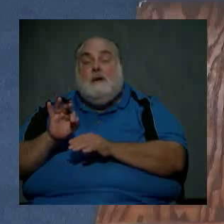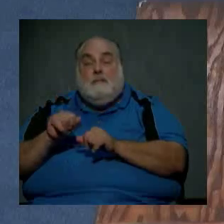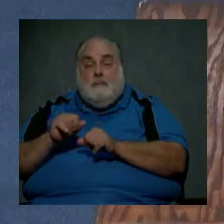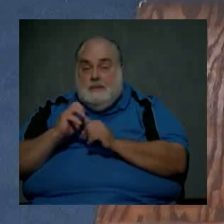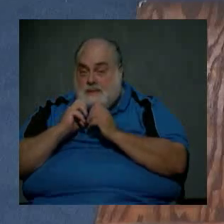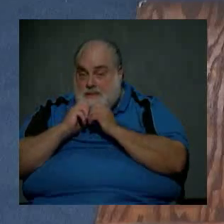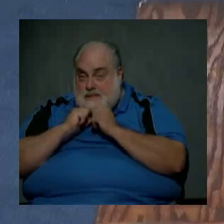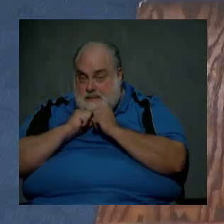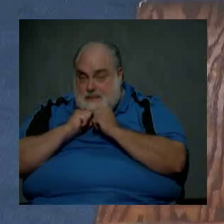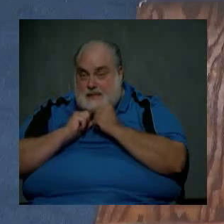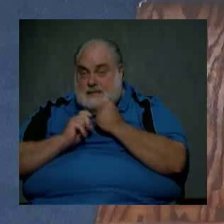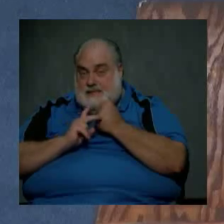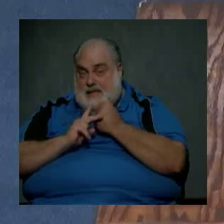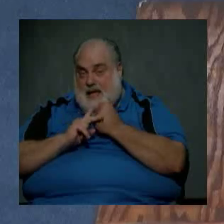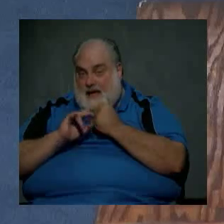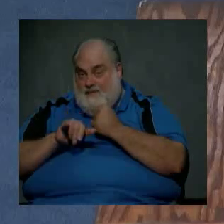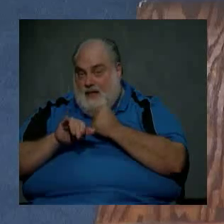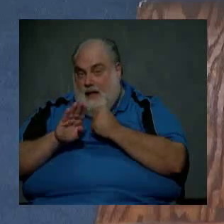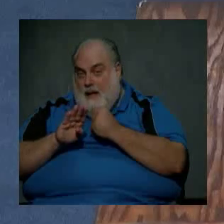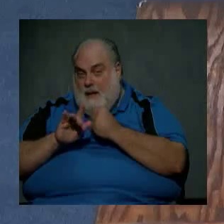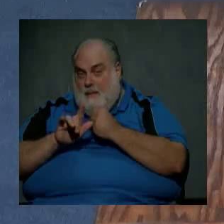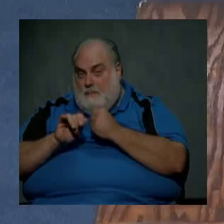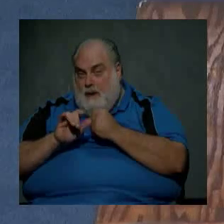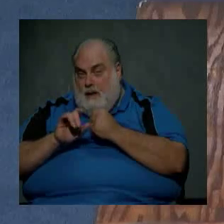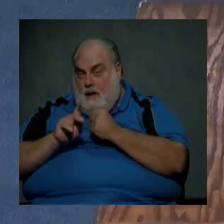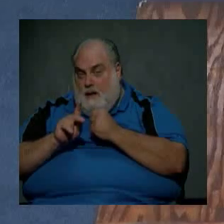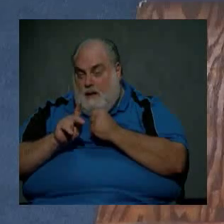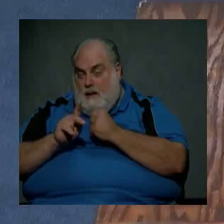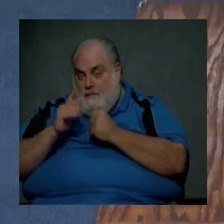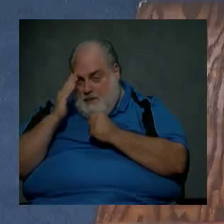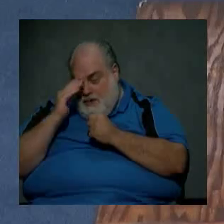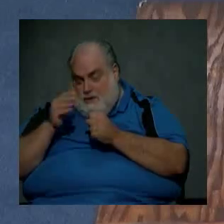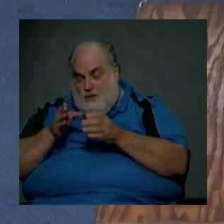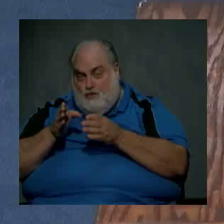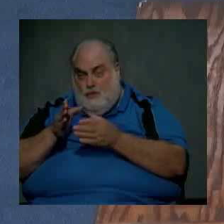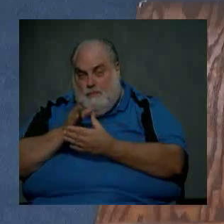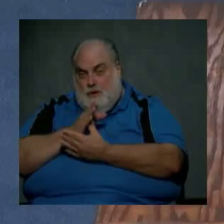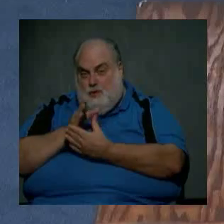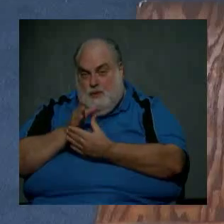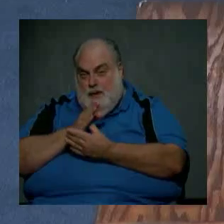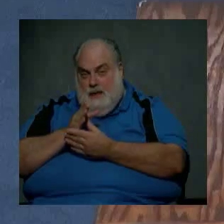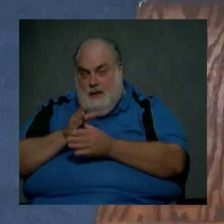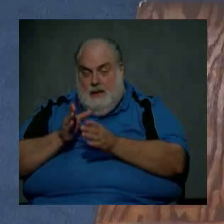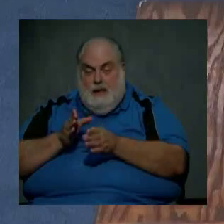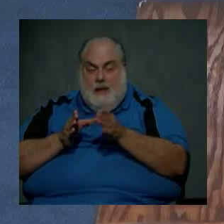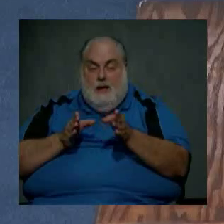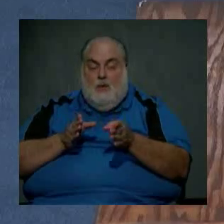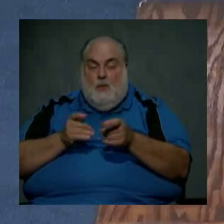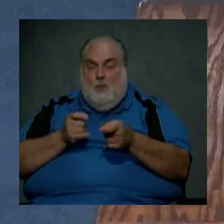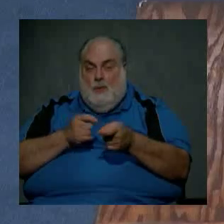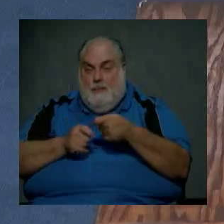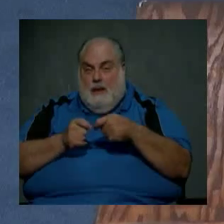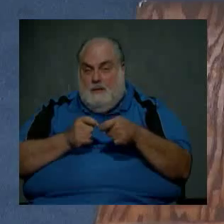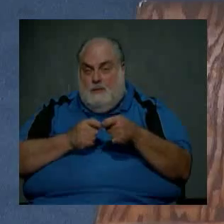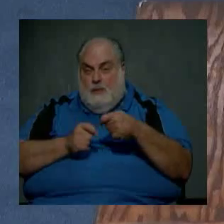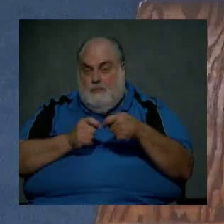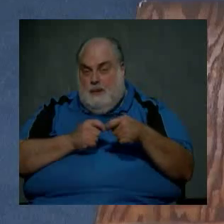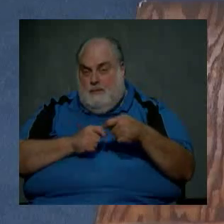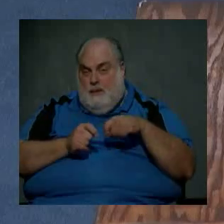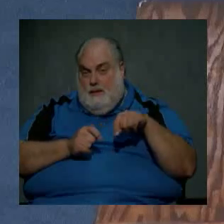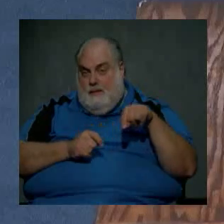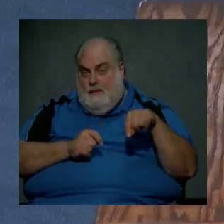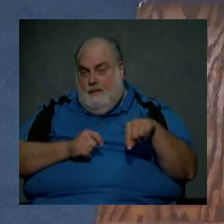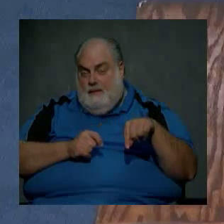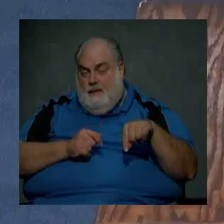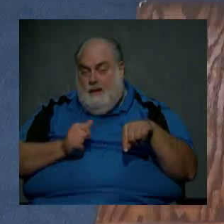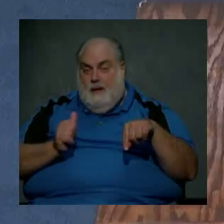the trees in that block. And because then there's a street in between, and then start replacing them in the other. I'm